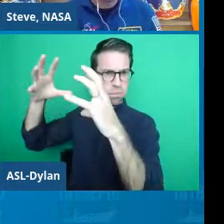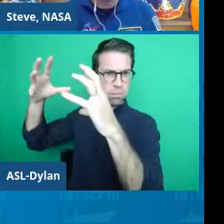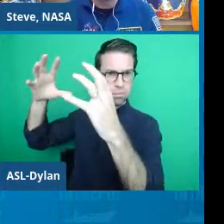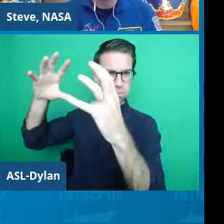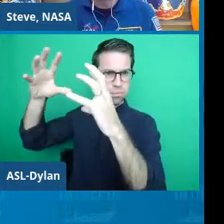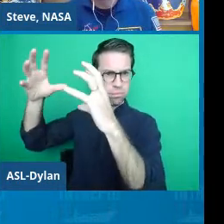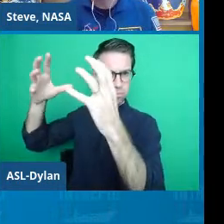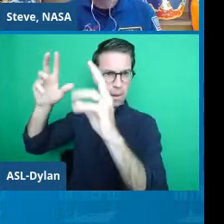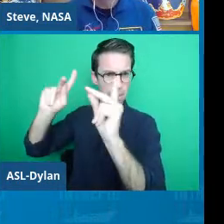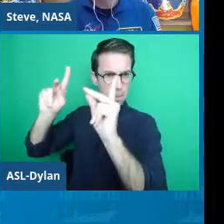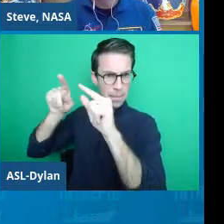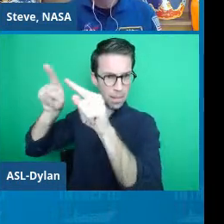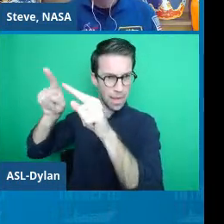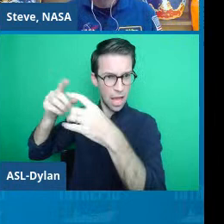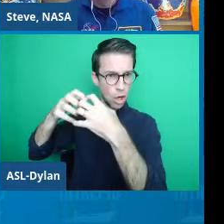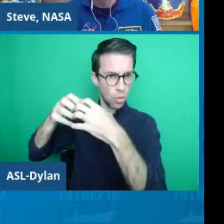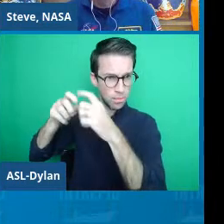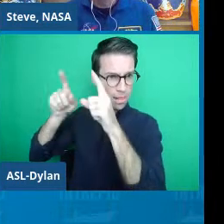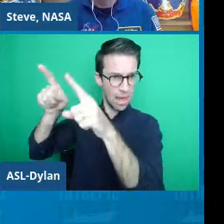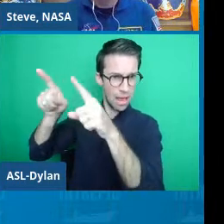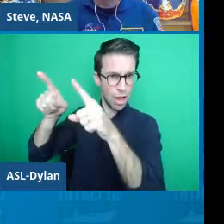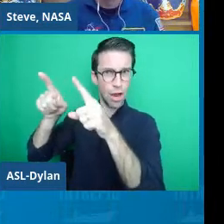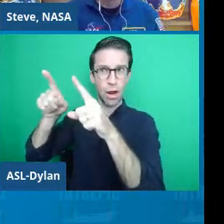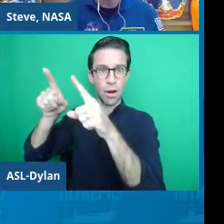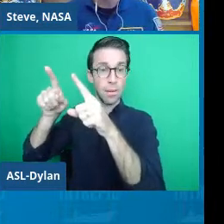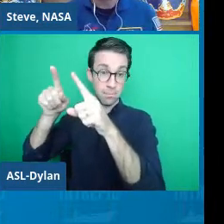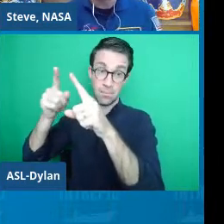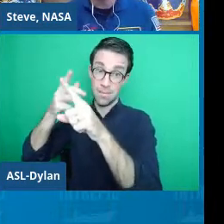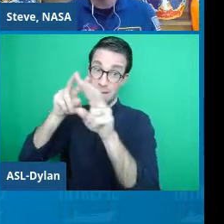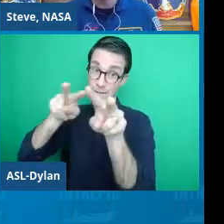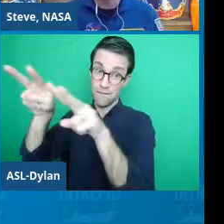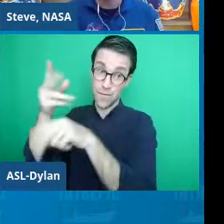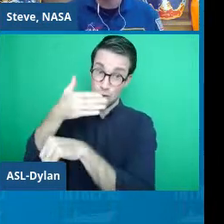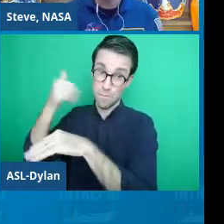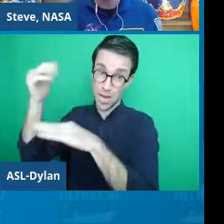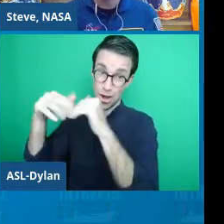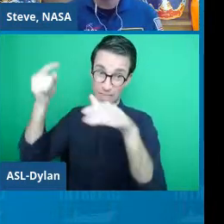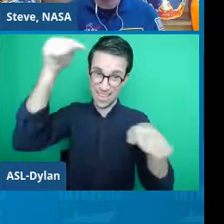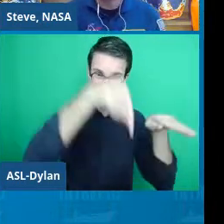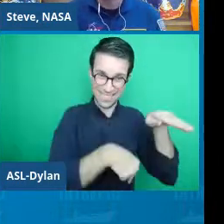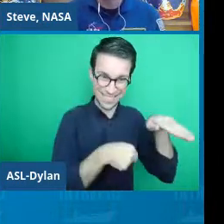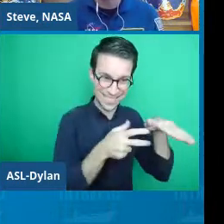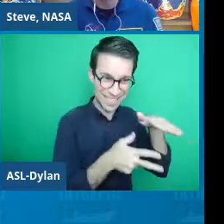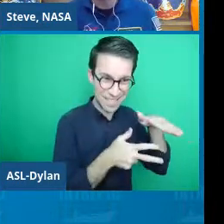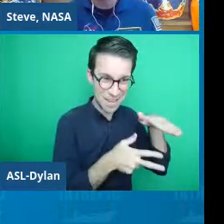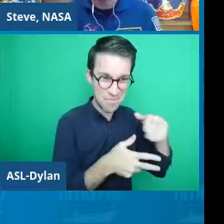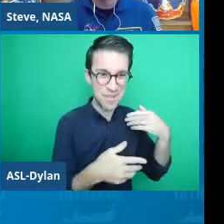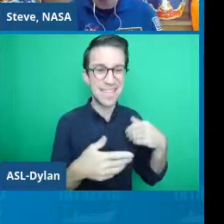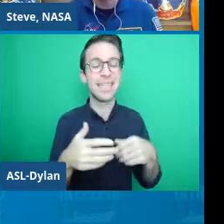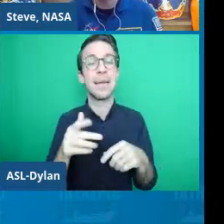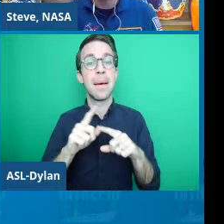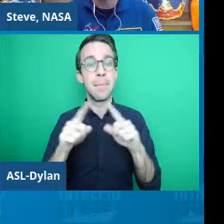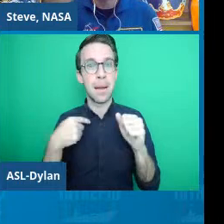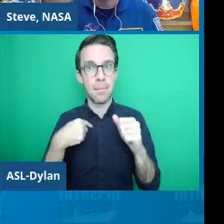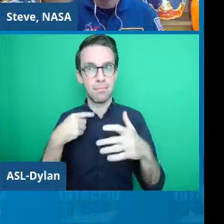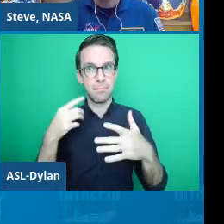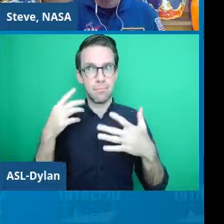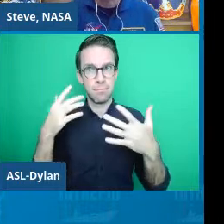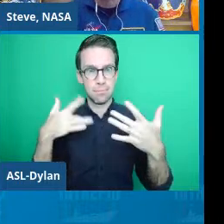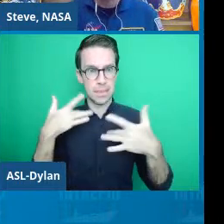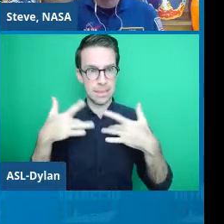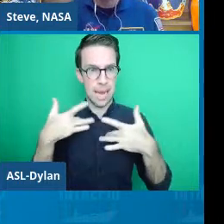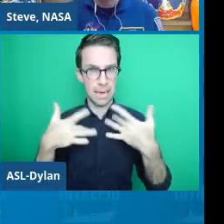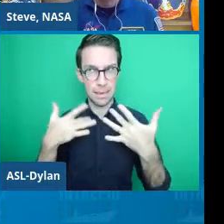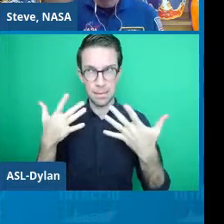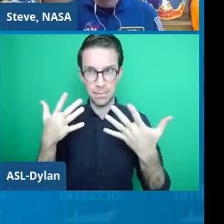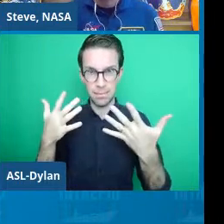obviously. The food's going to be worse. But I applied. I was really excited about the potential for a space station.